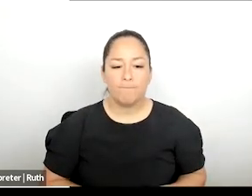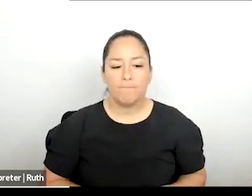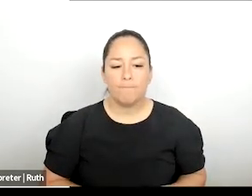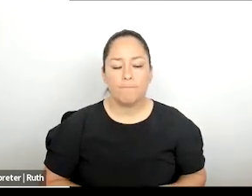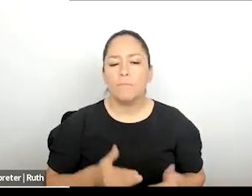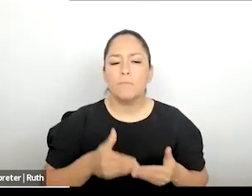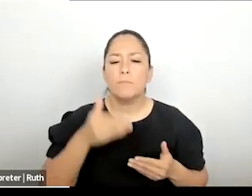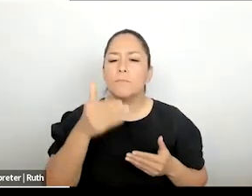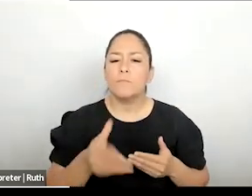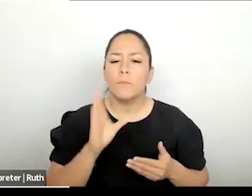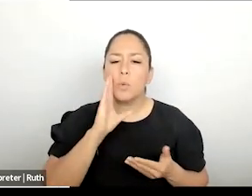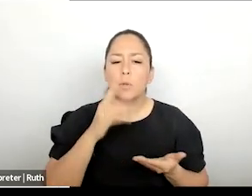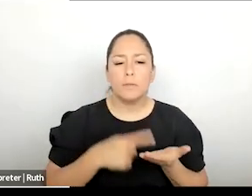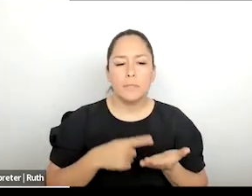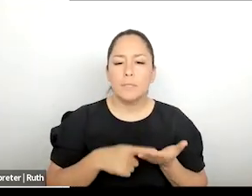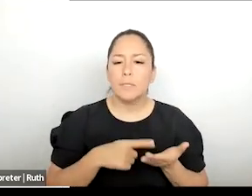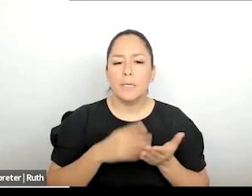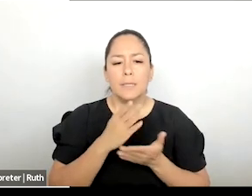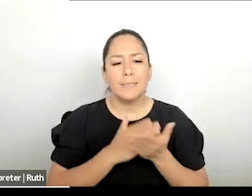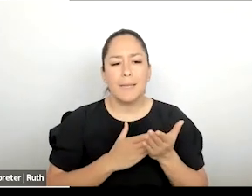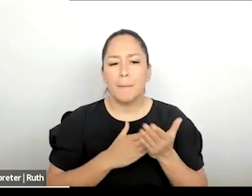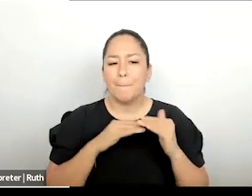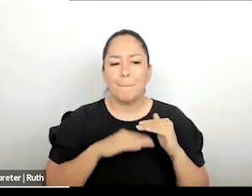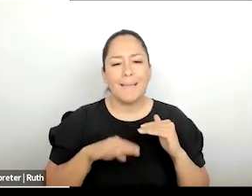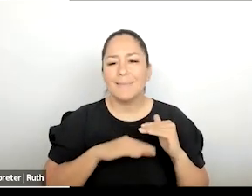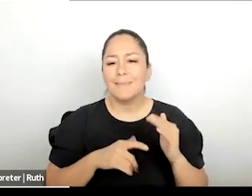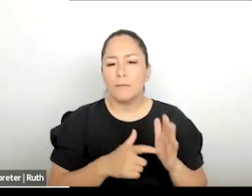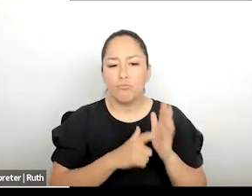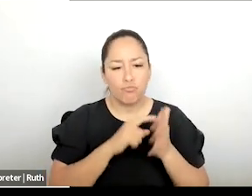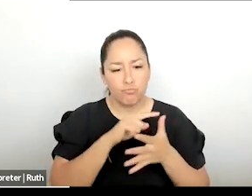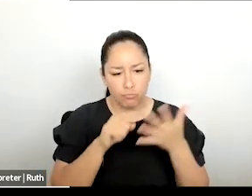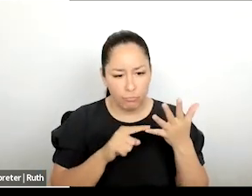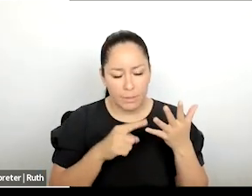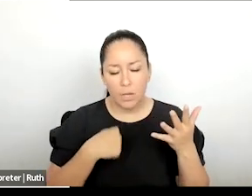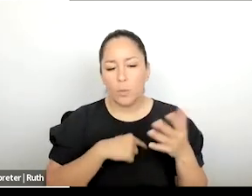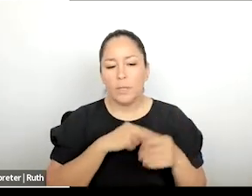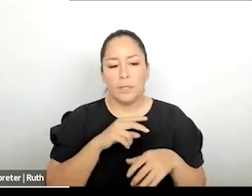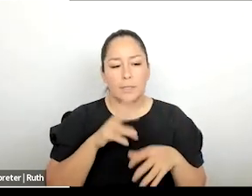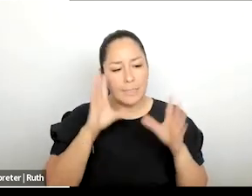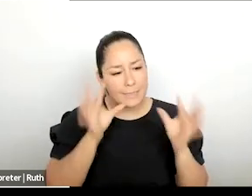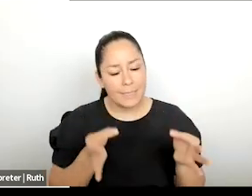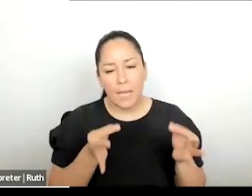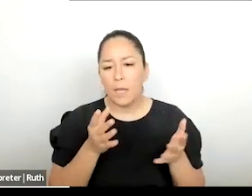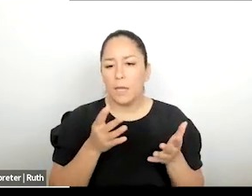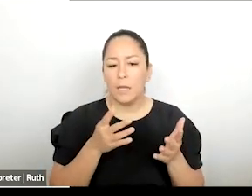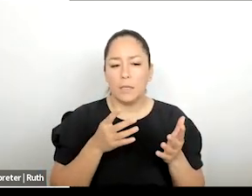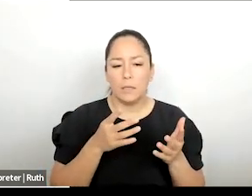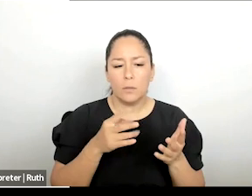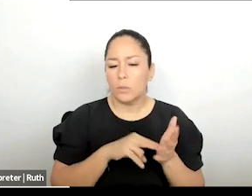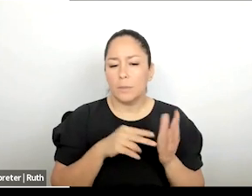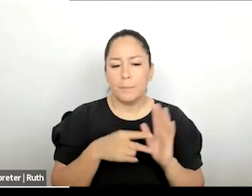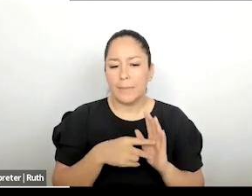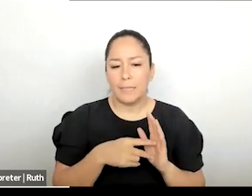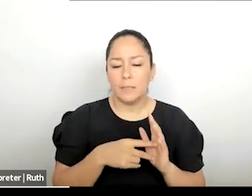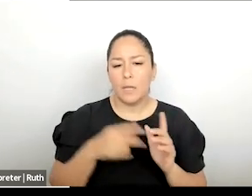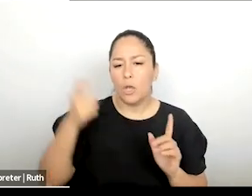So next, I'm going to talk with you all about some of the basic criteria that we use to kind of decide what constitutes a